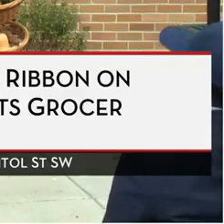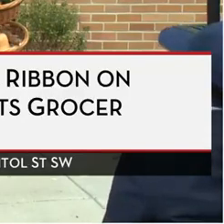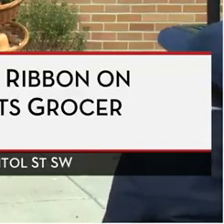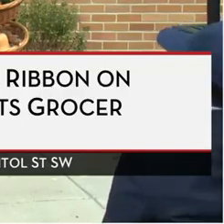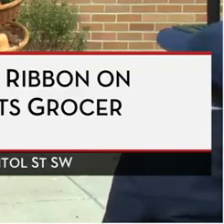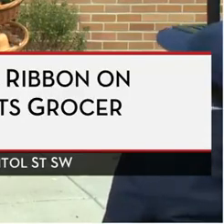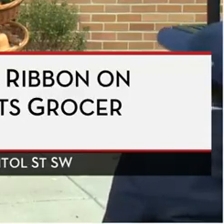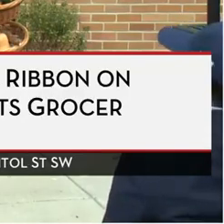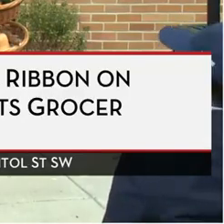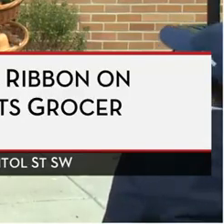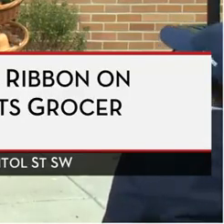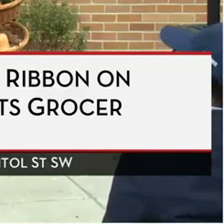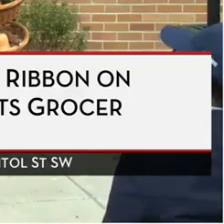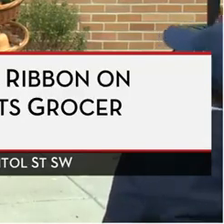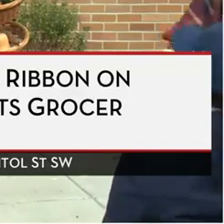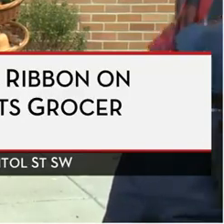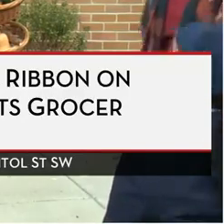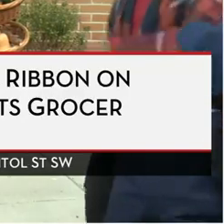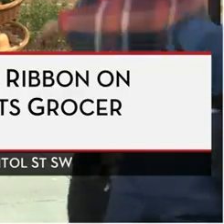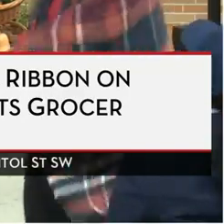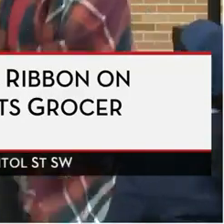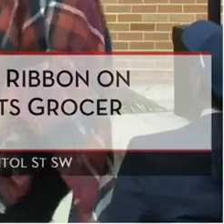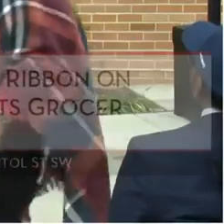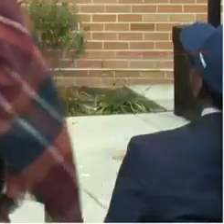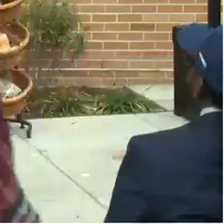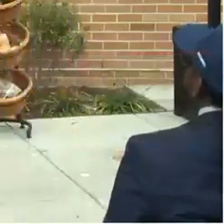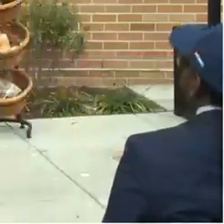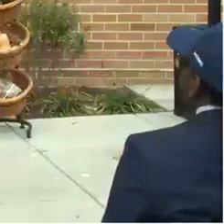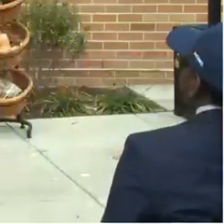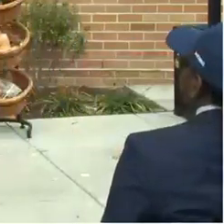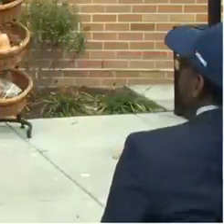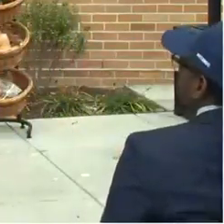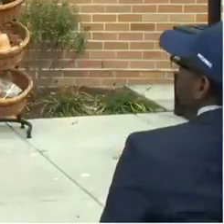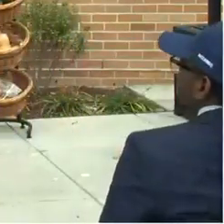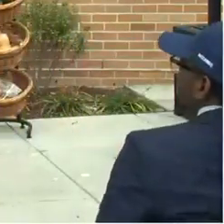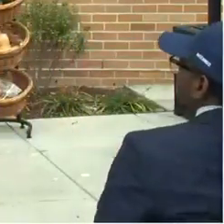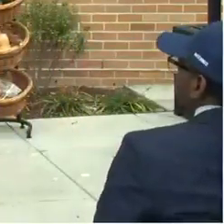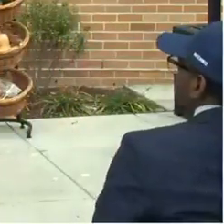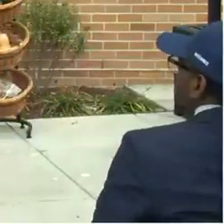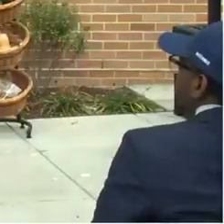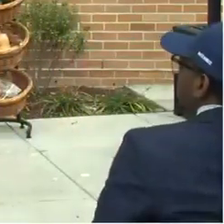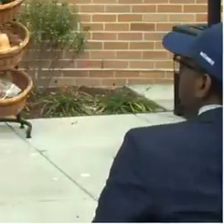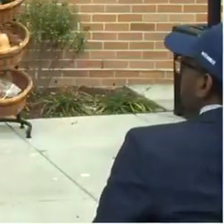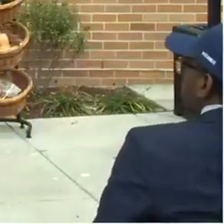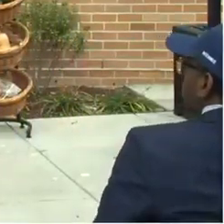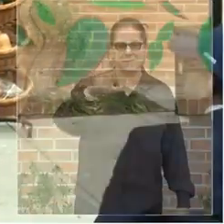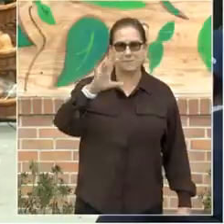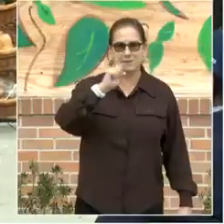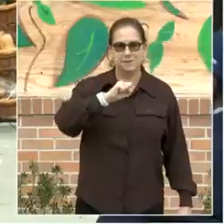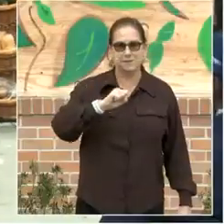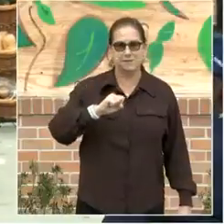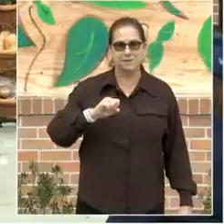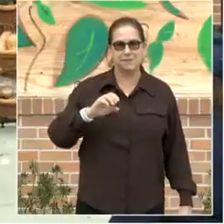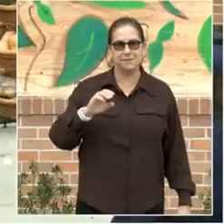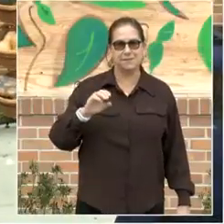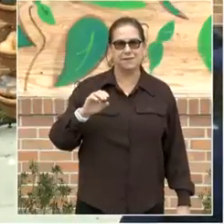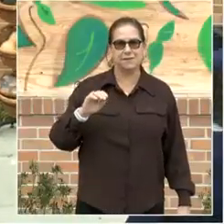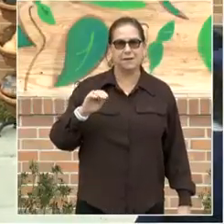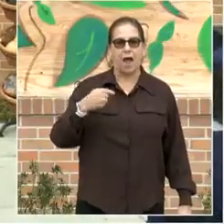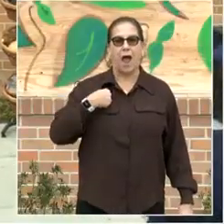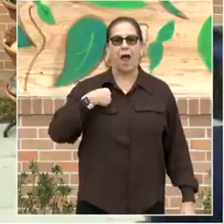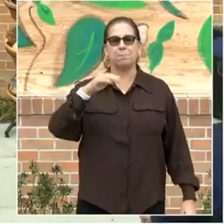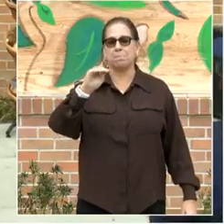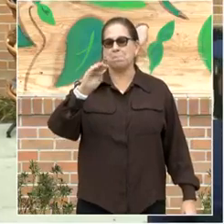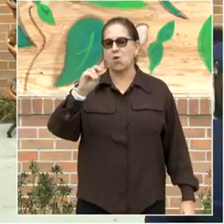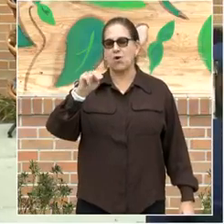Yes! I am Monique Yosef, Bellevue Commissioner, and proud to say that I am the chair of ANCAD. Thank